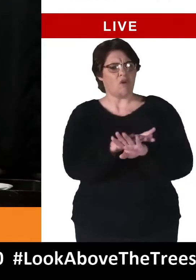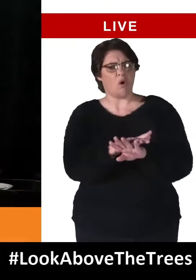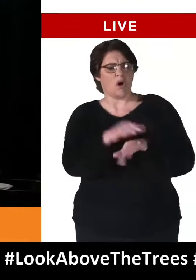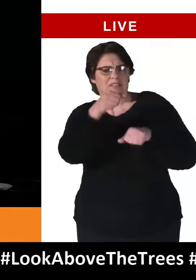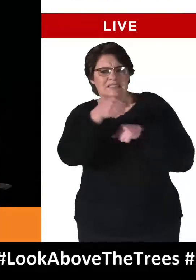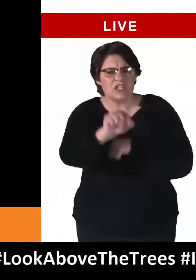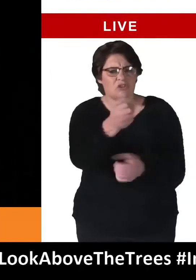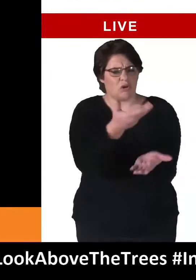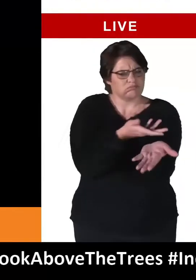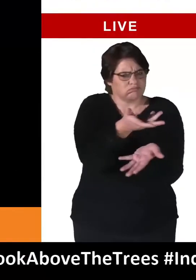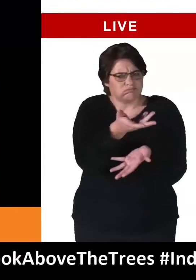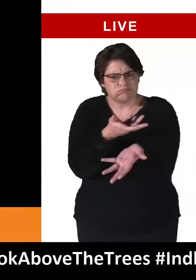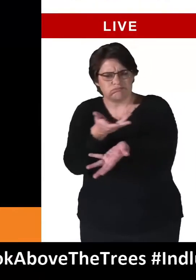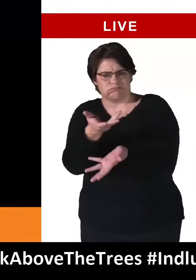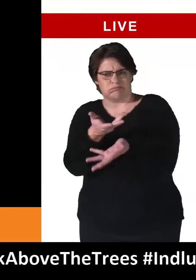conversation about South